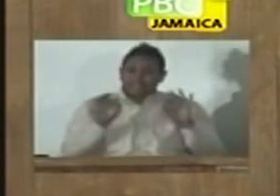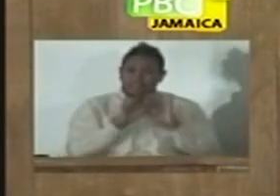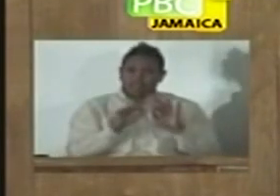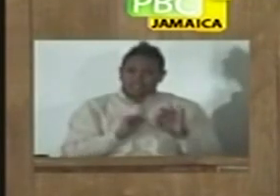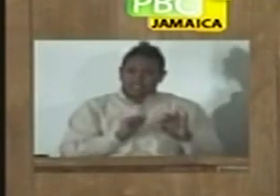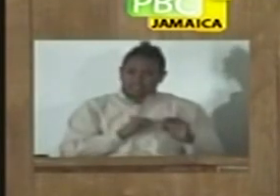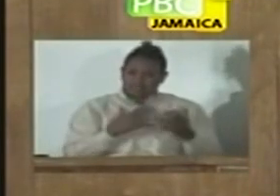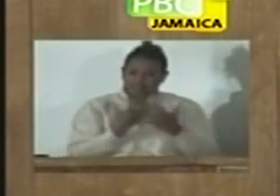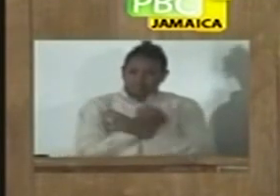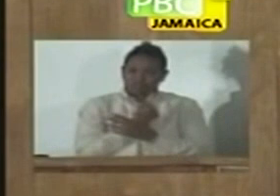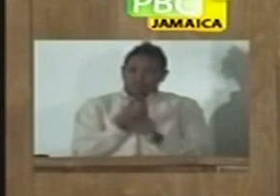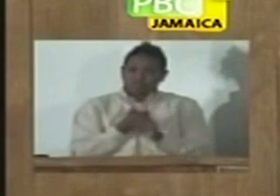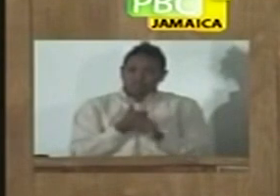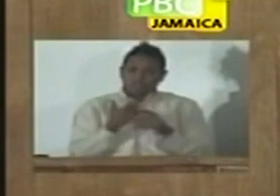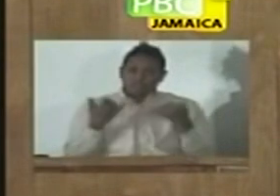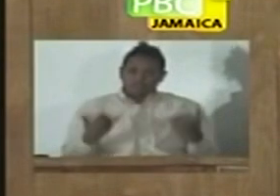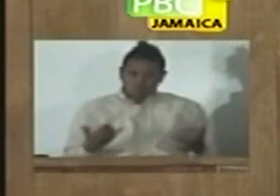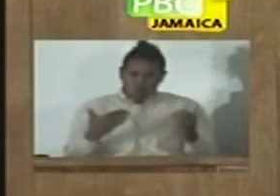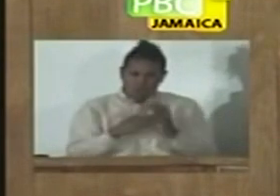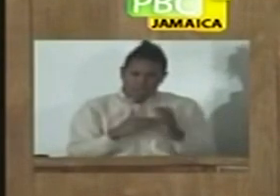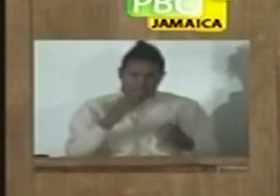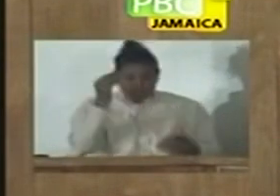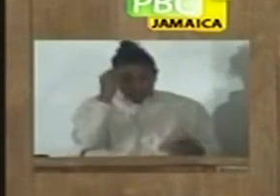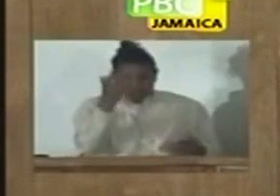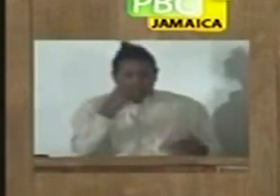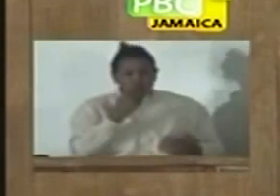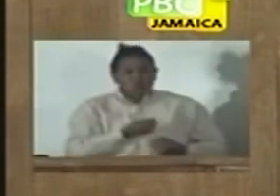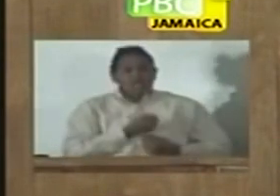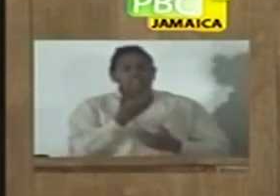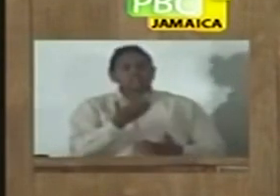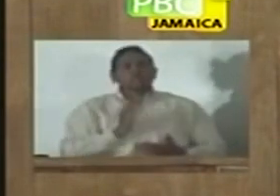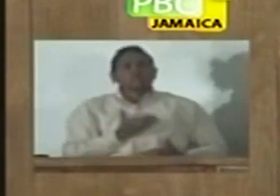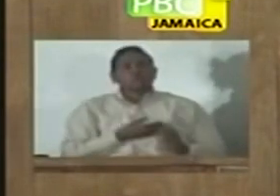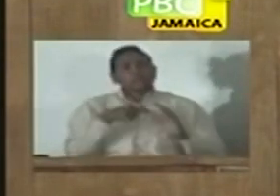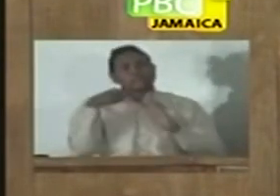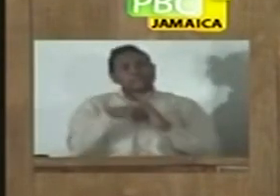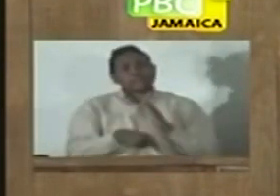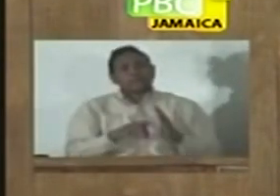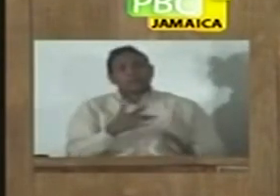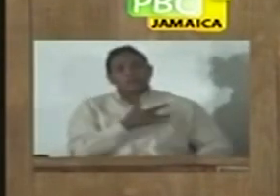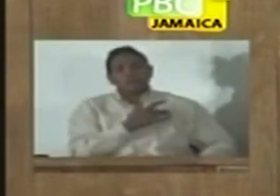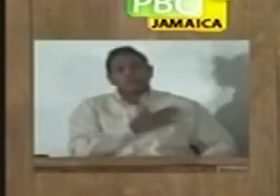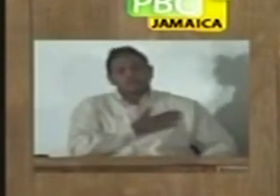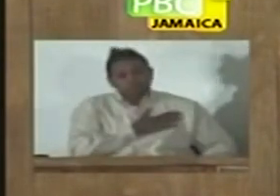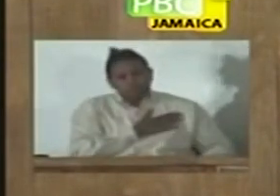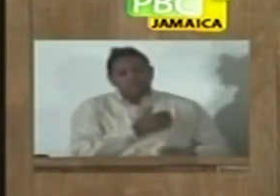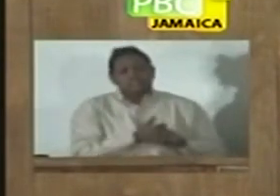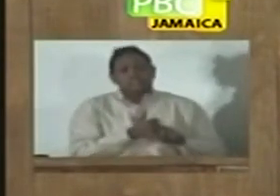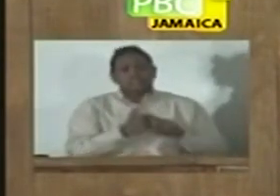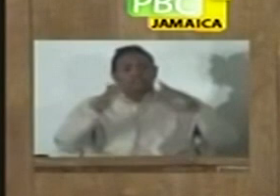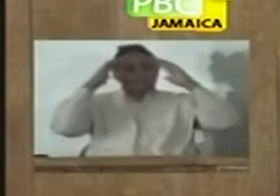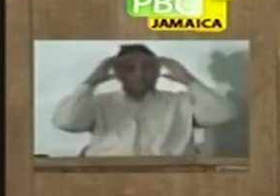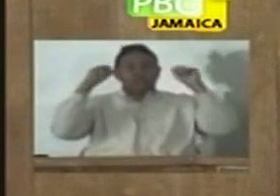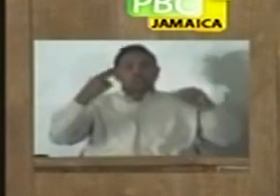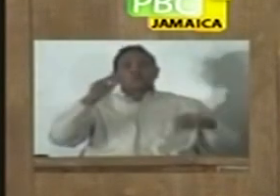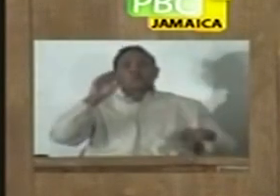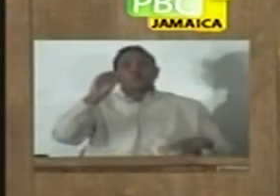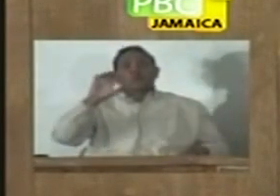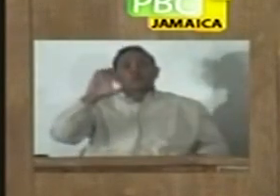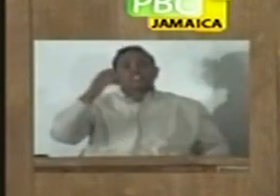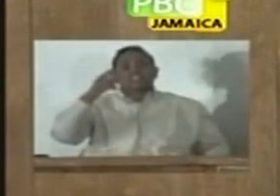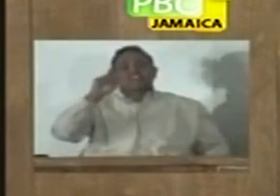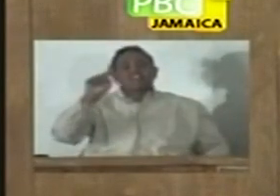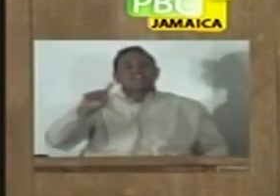take the opportunity once again to express our deep appreciation to President Hugo Chavez and